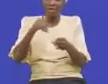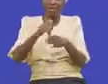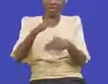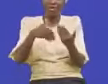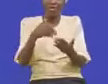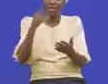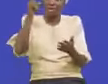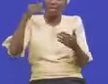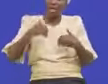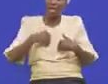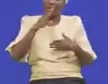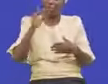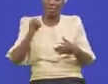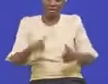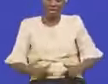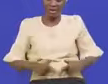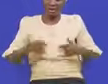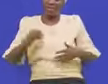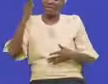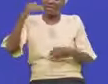Eli tso mavɔ yi ɖe mavɔ me.